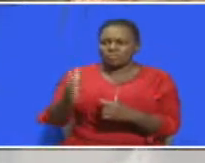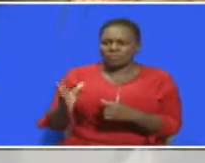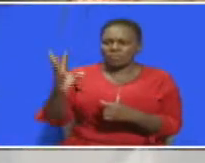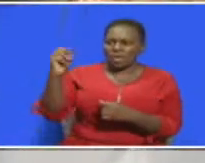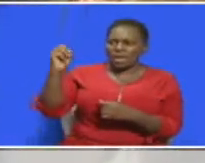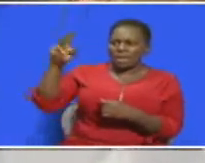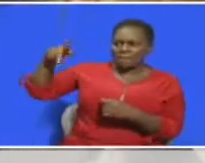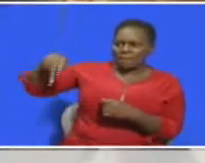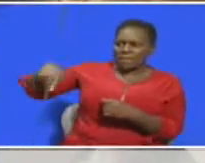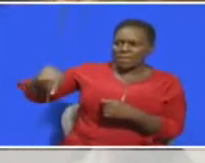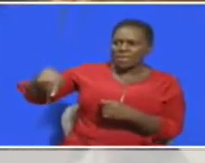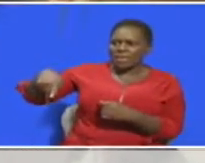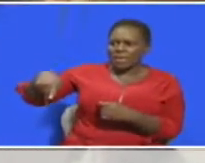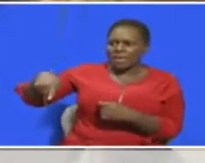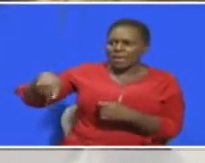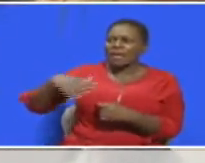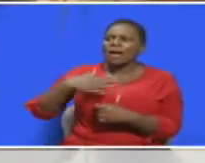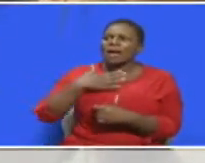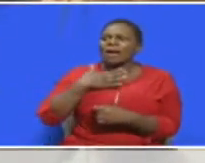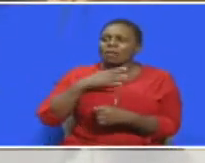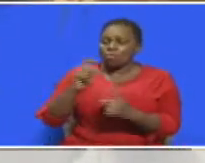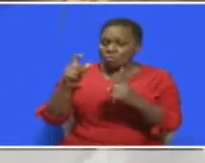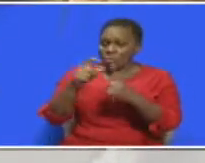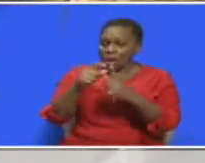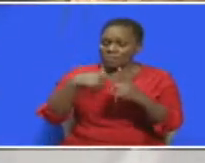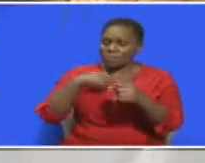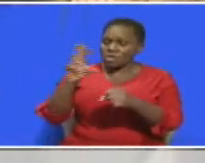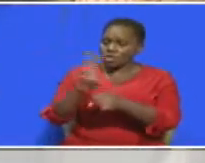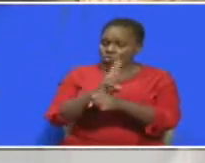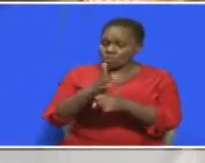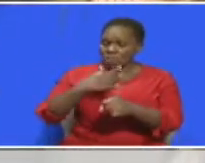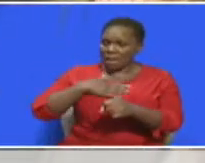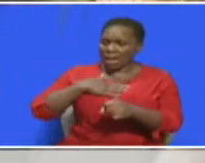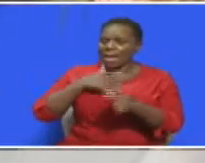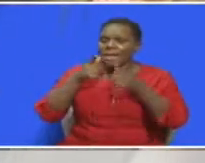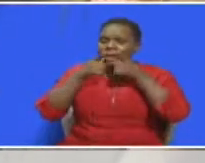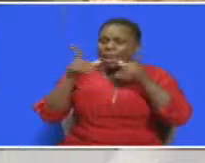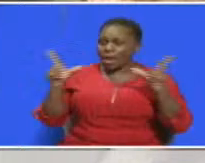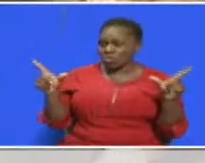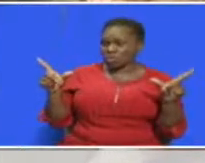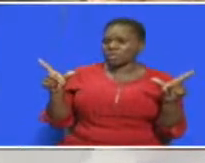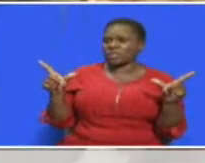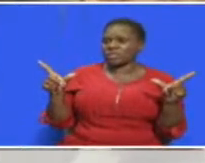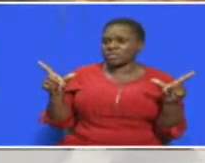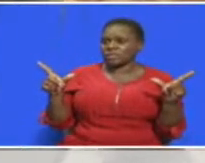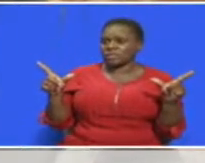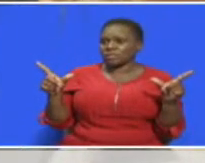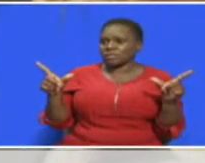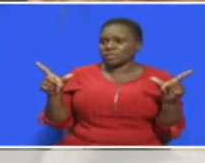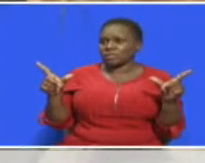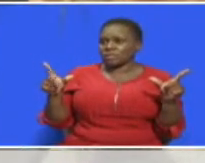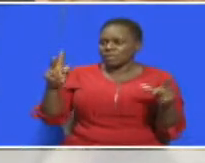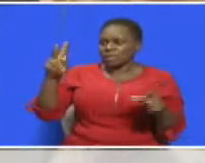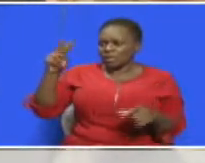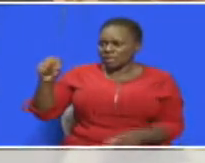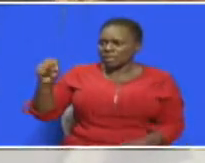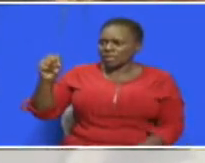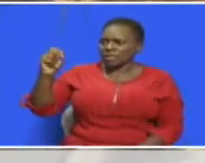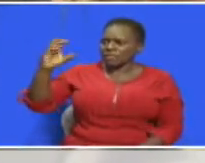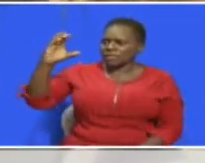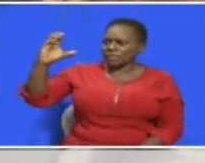parliament. There's a word that I used in the Kipsigis dialect, which NCIC in